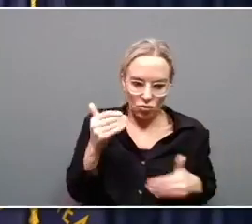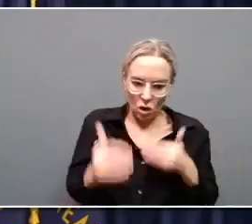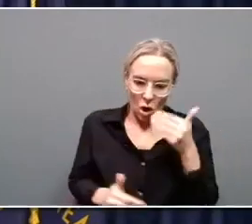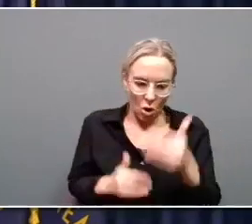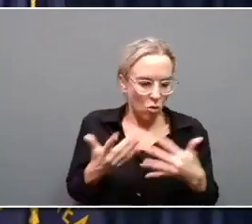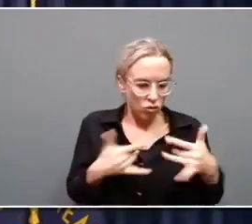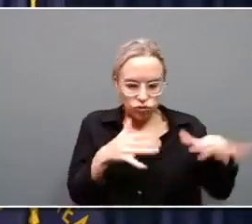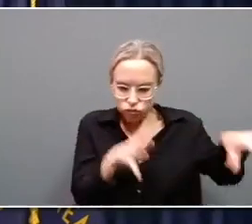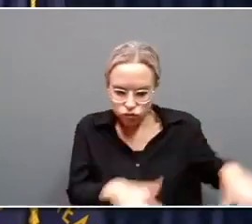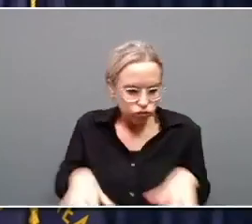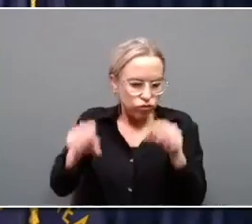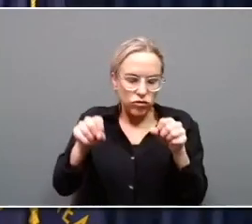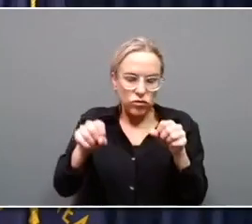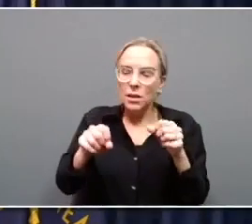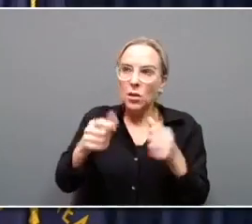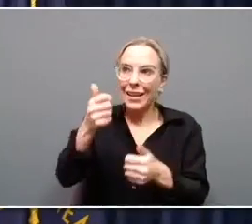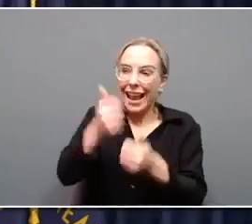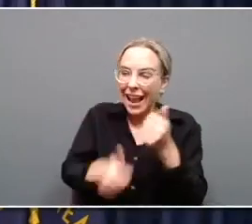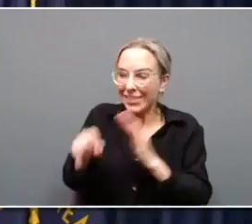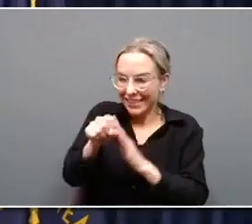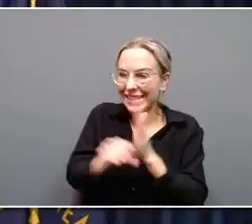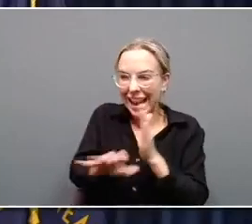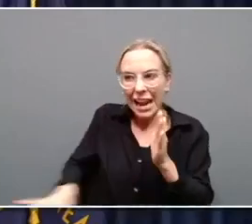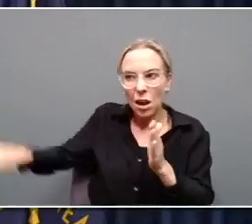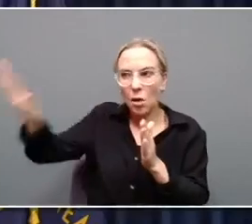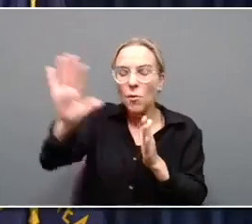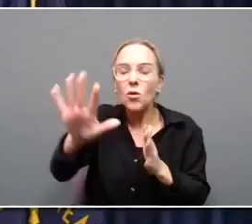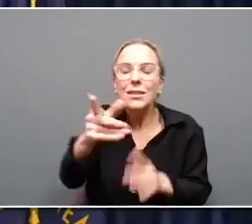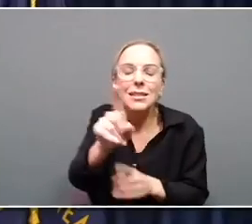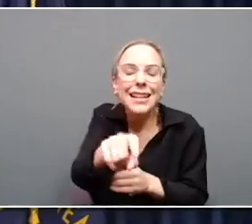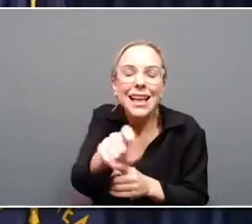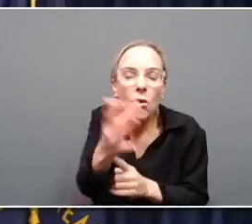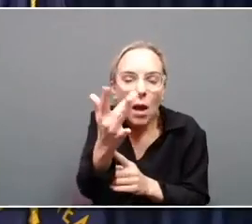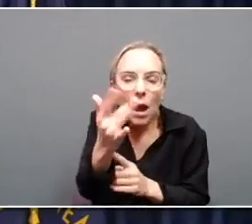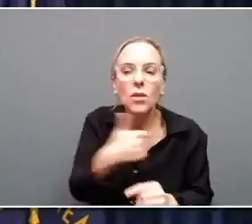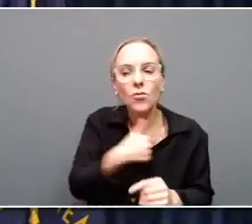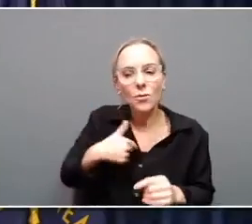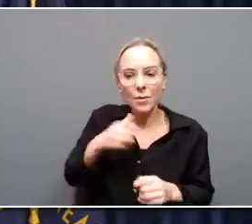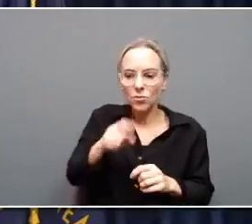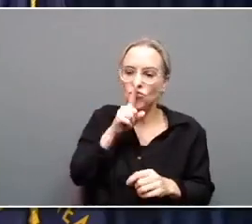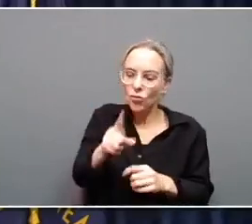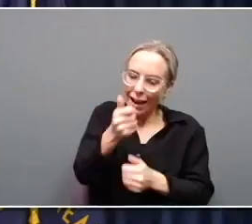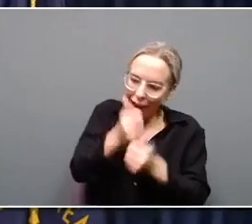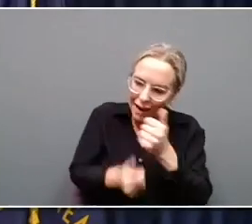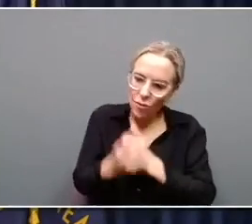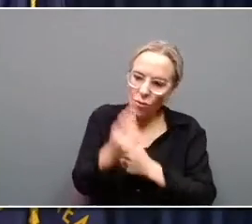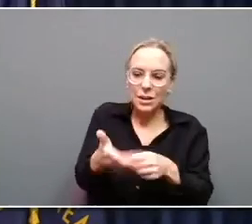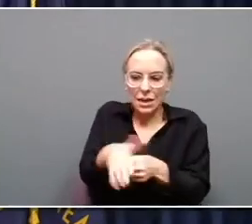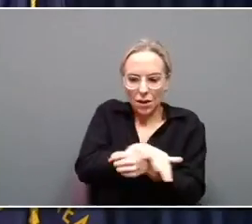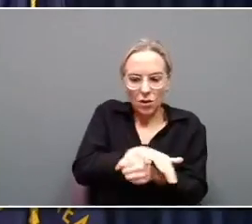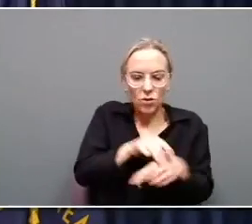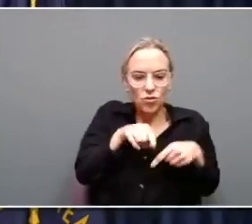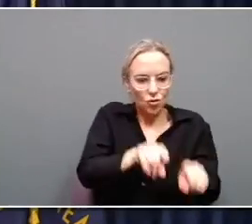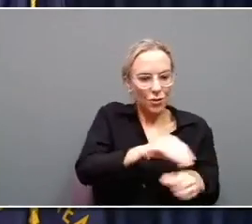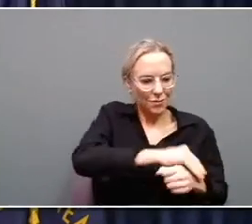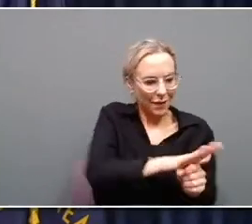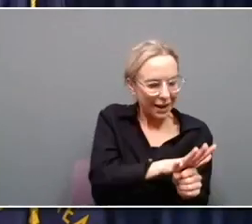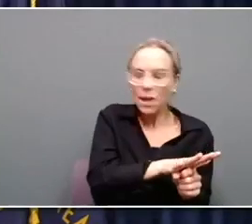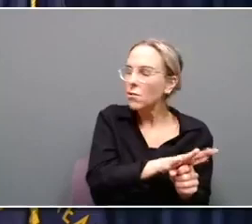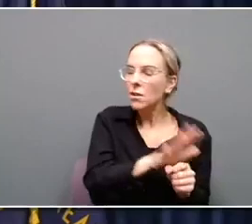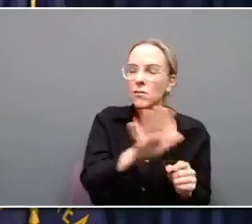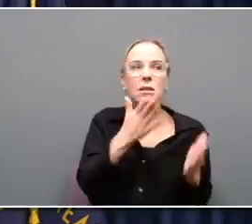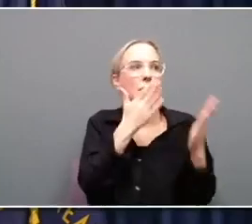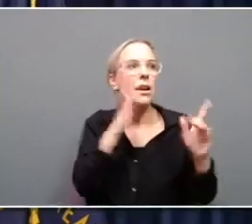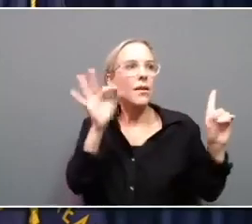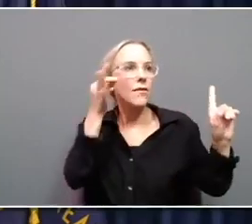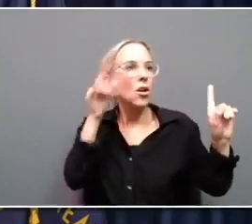state, and it's necessary because we needed to get everybody coverage during a pandemic. Thankfully, the federal government made it